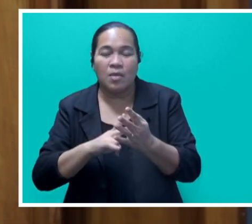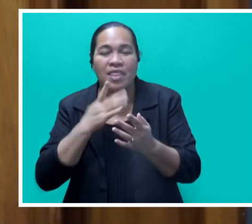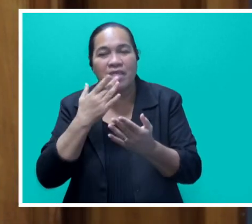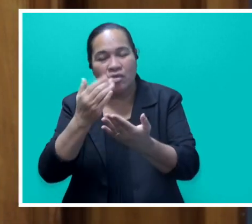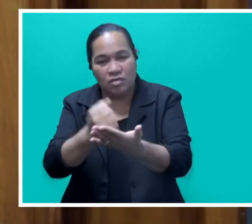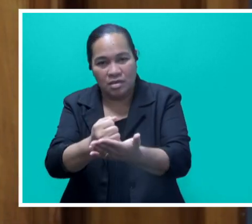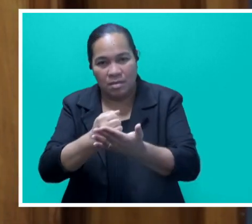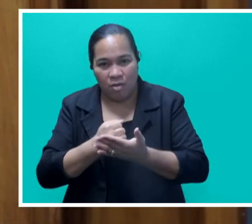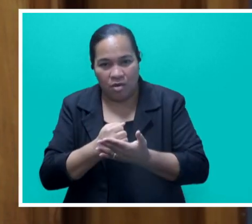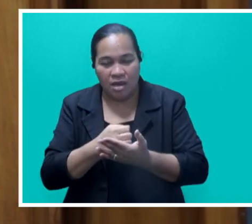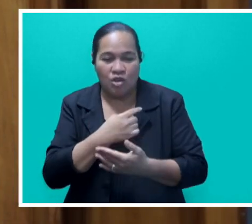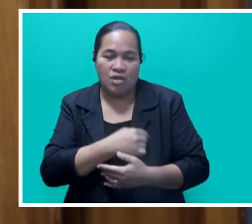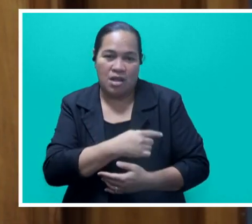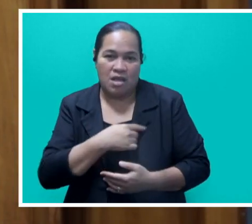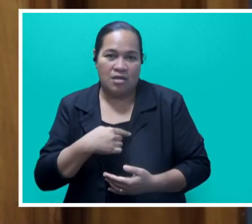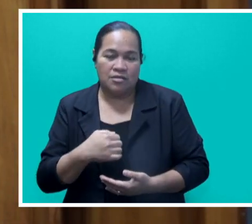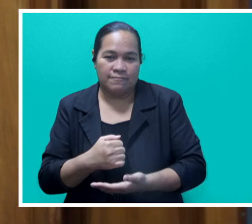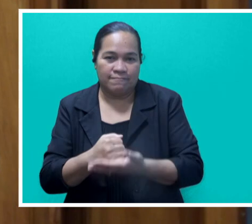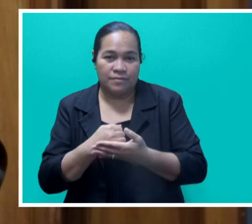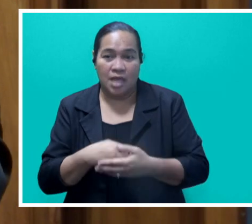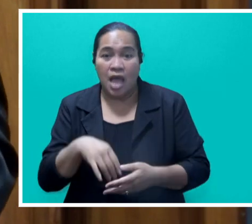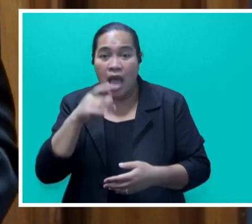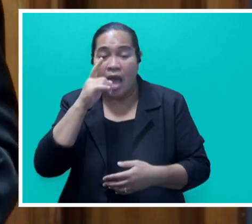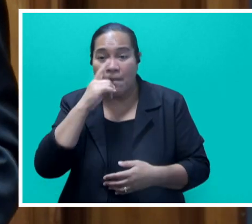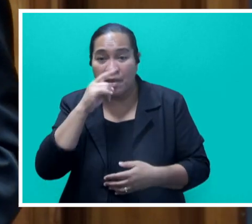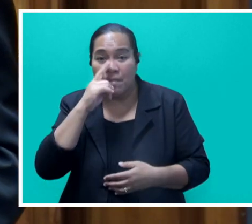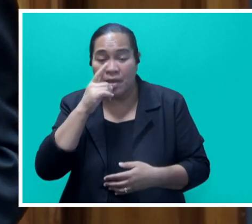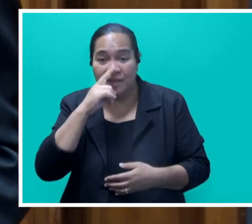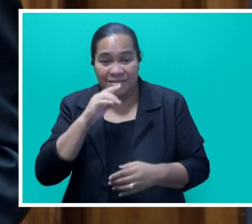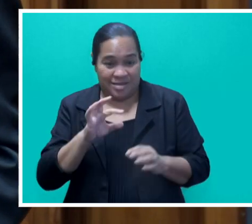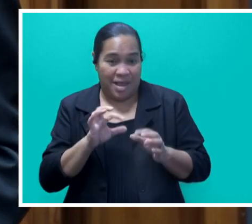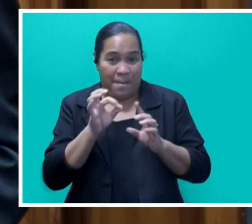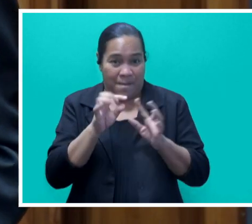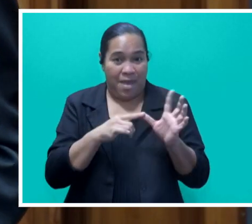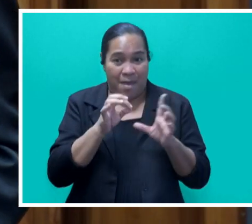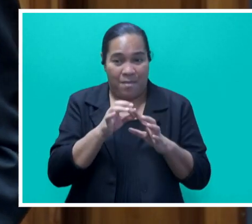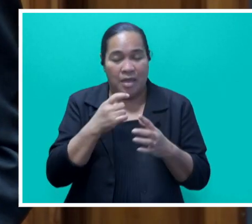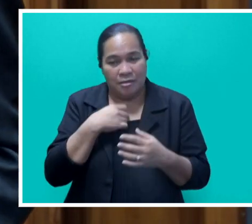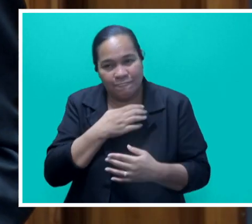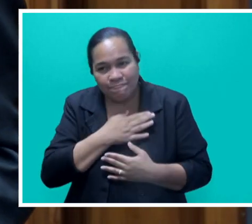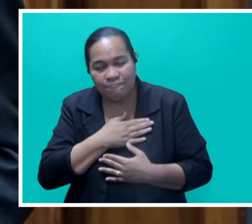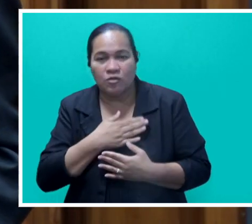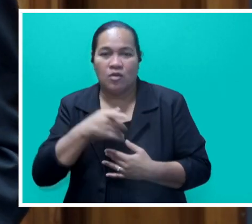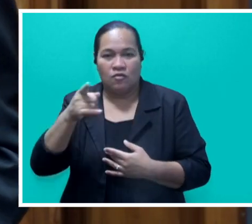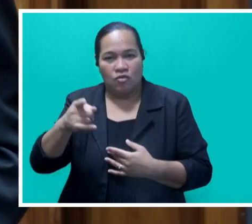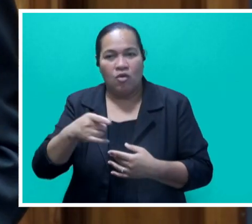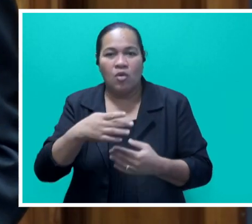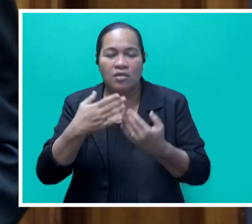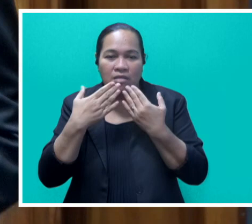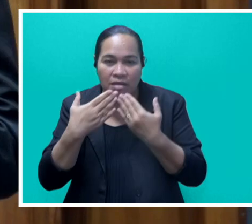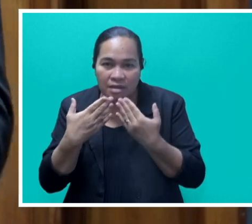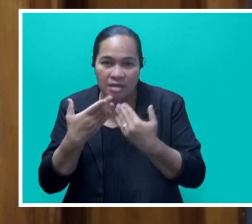support and dedication. The People's Alliance owe you a great debt of gratitude.